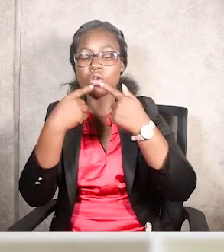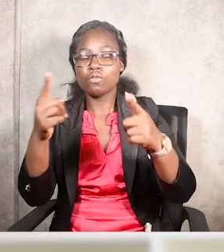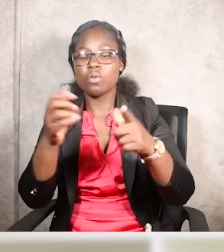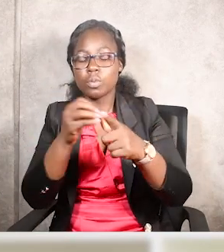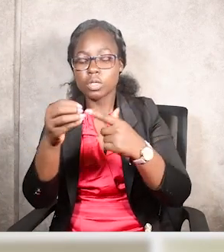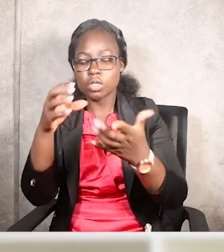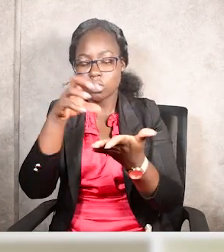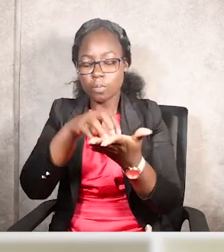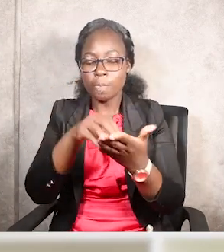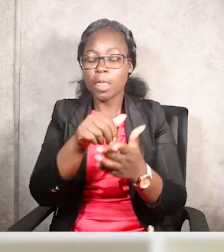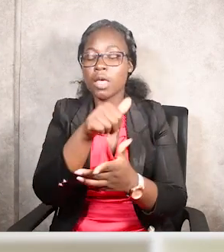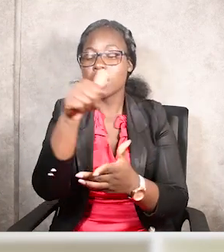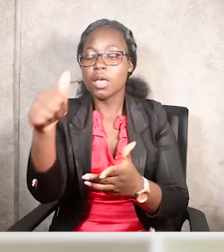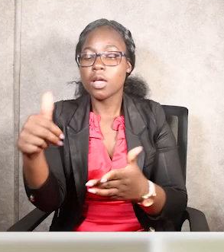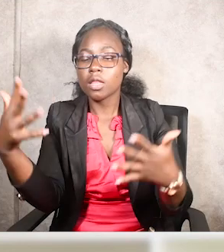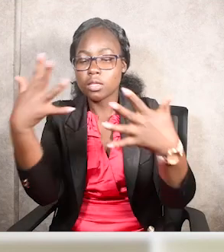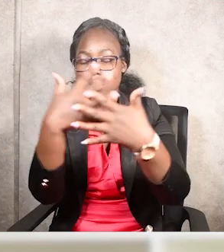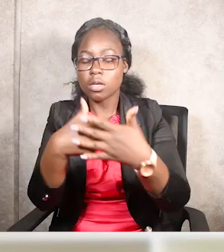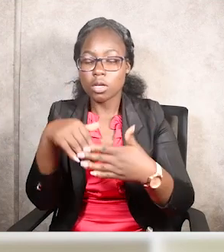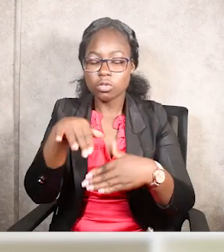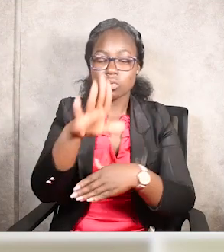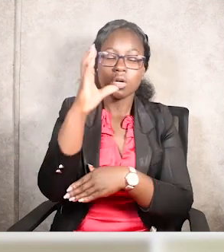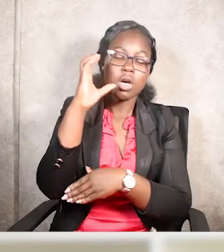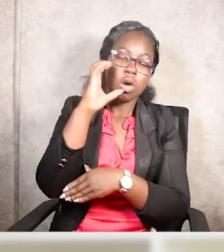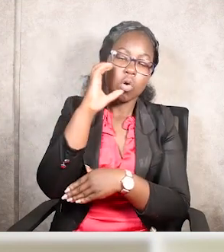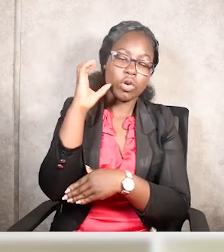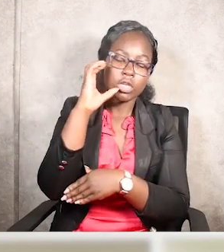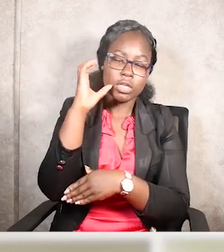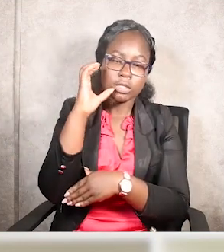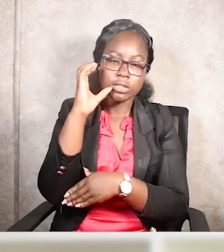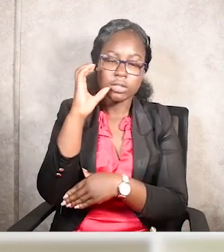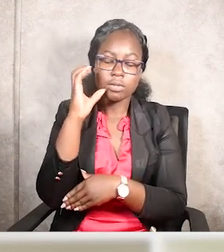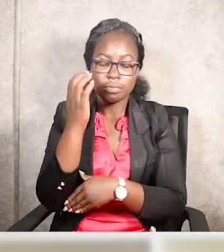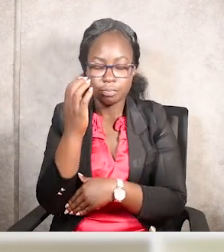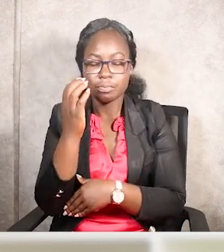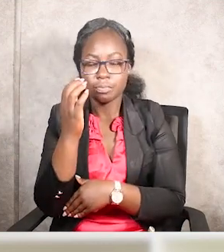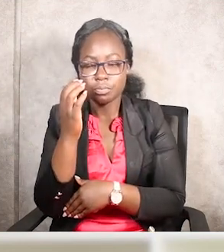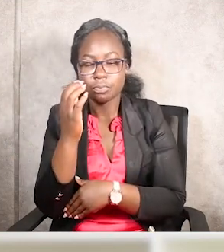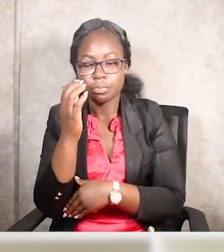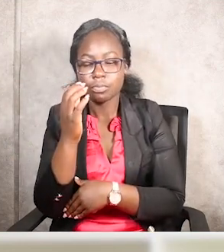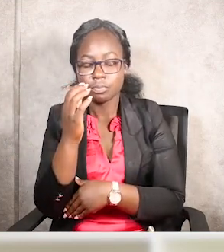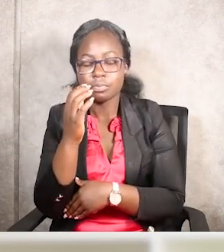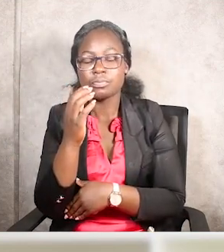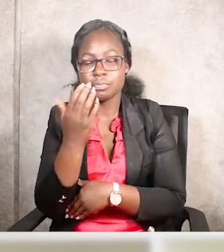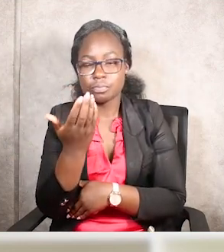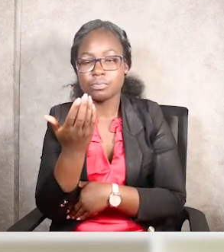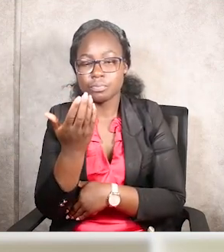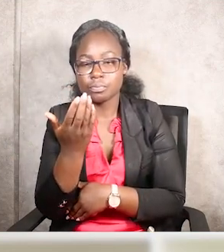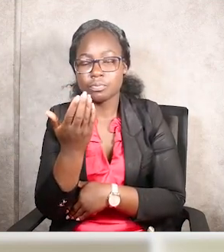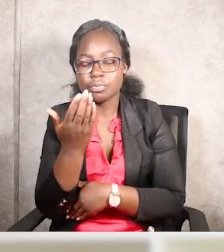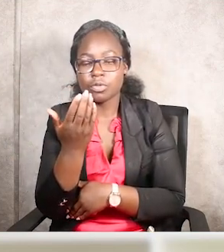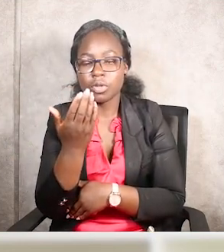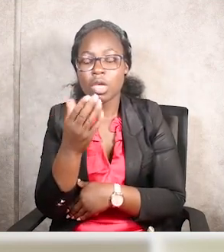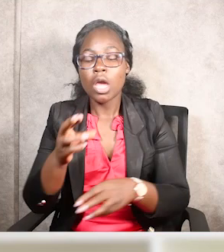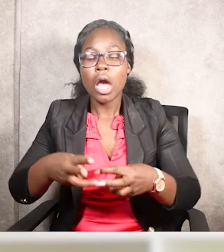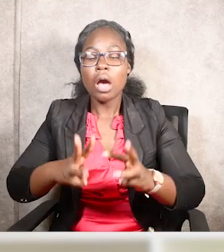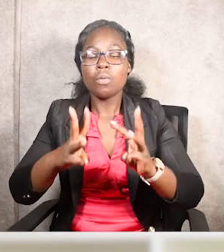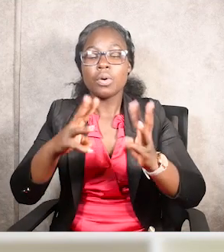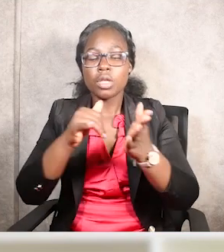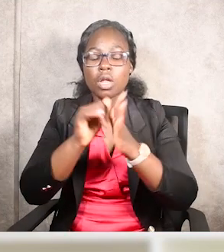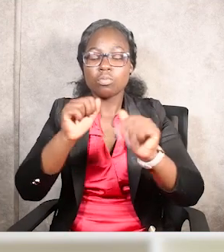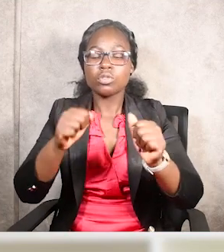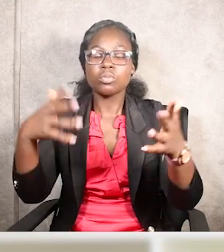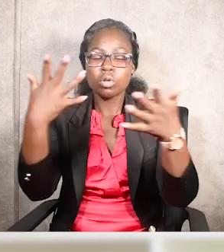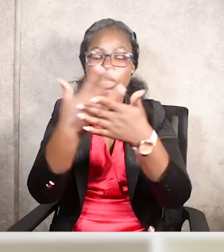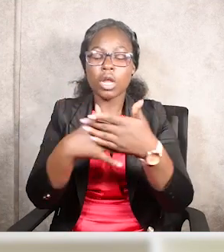content. The other one is to engage with your audience. The number one way that you can